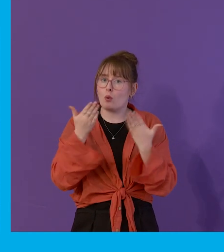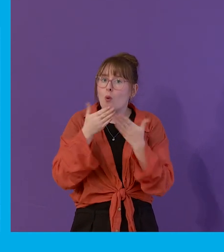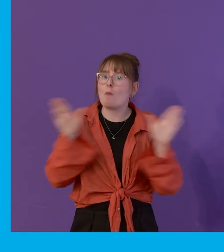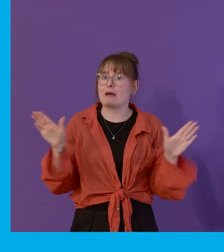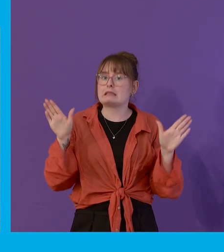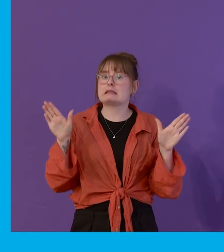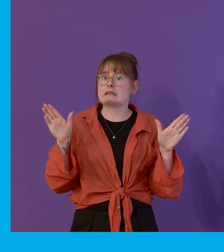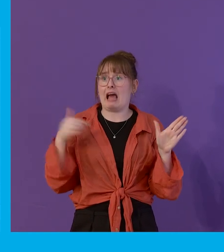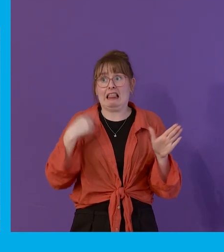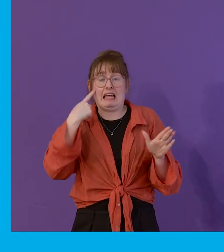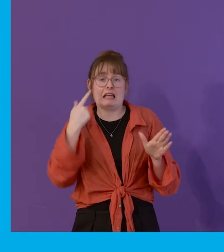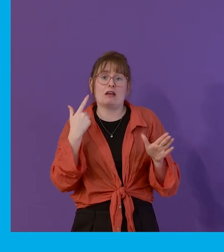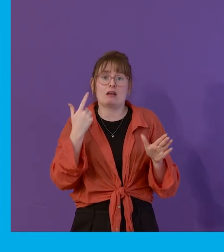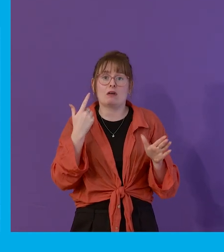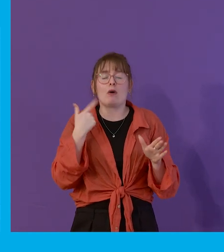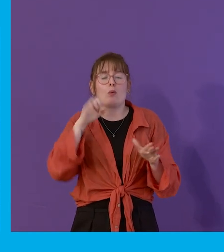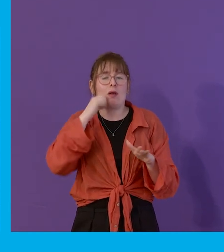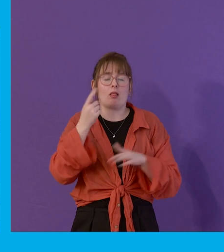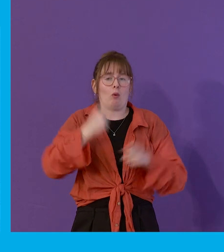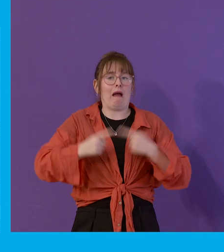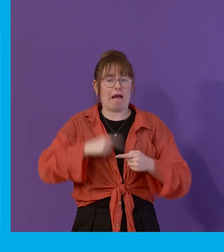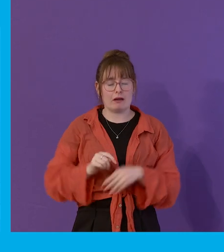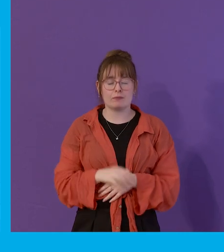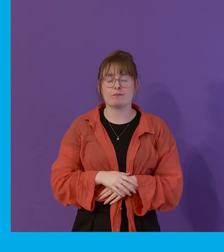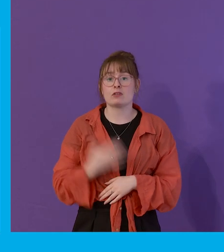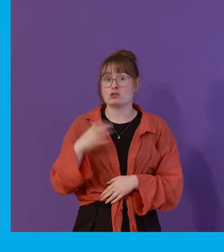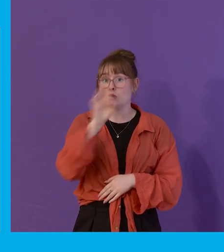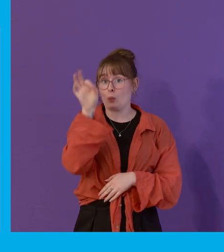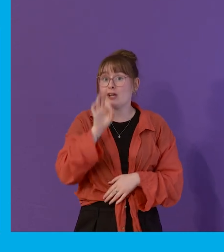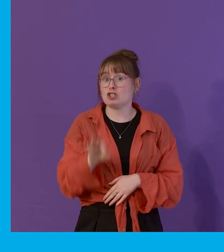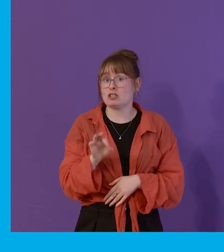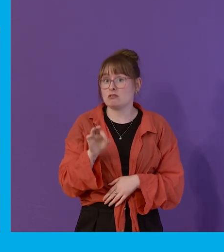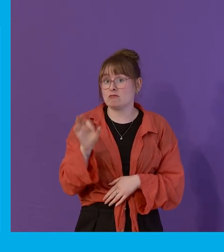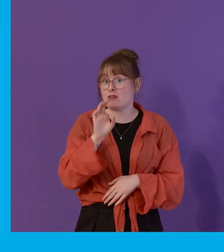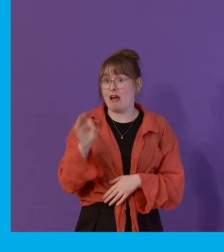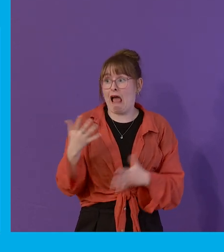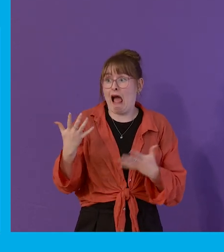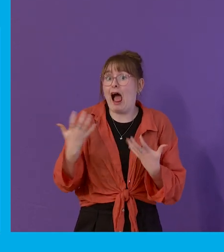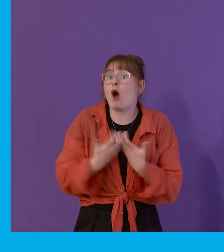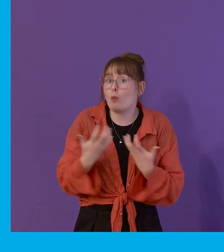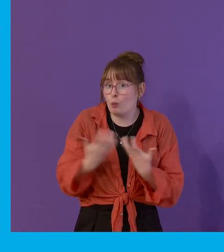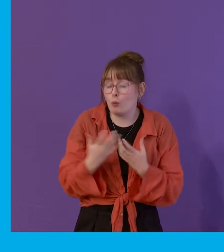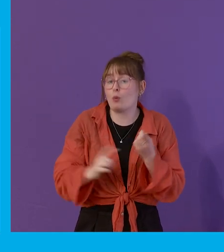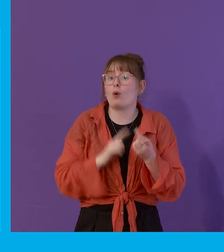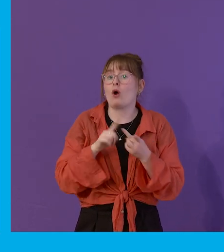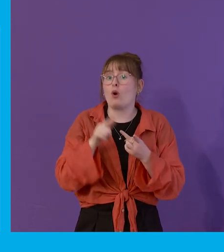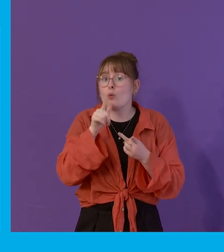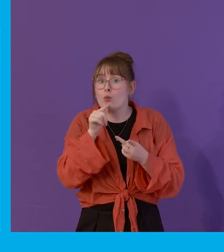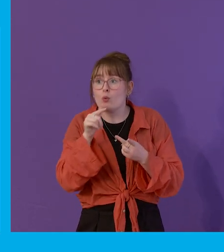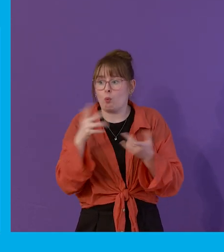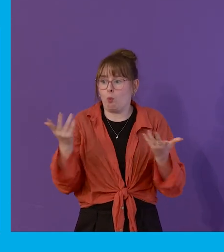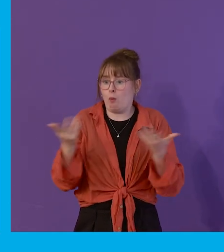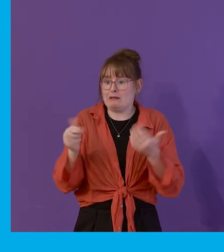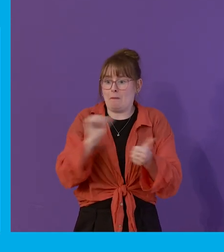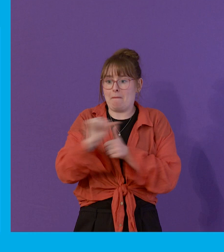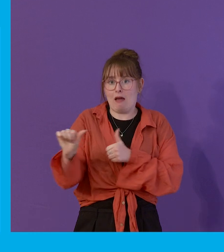think, from seeing what. But absolutely. Come back on that. But the question is just how to do that and who, where best to